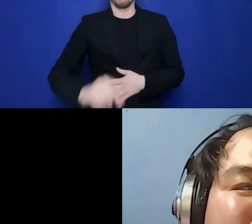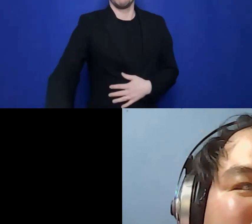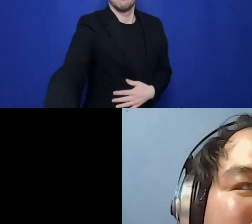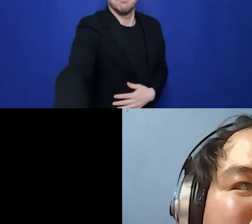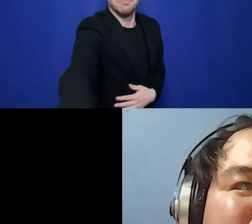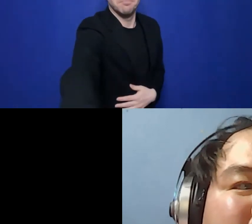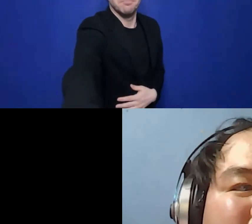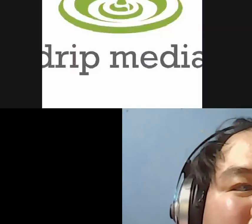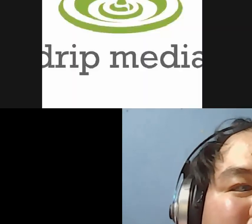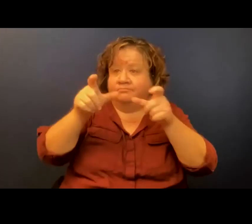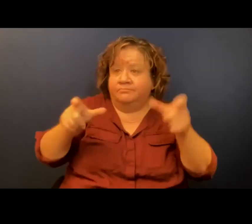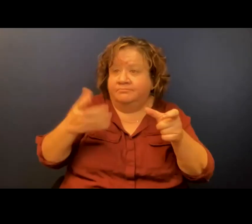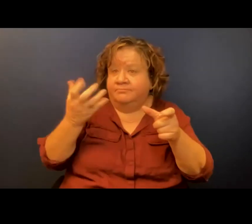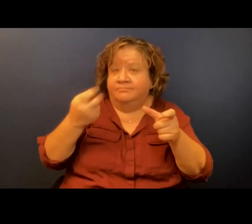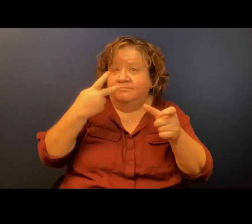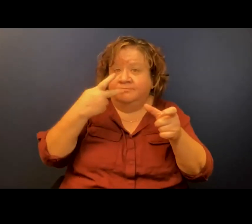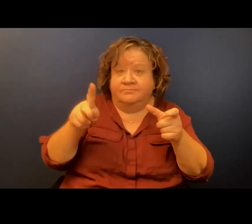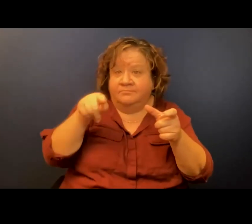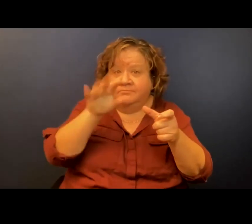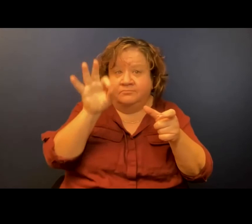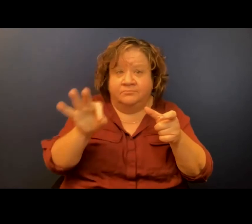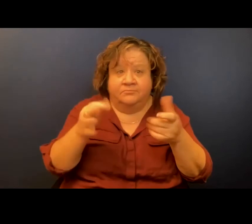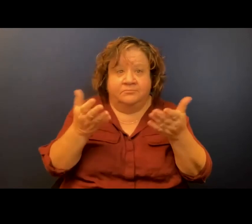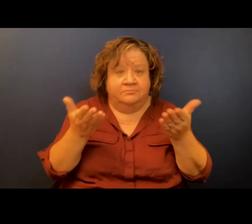have just been read?